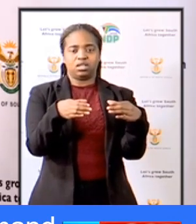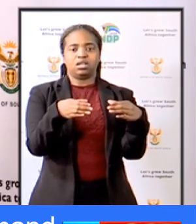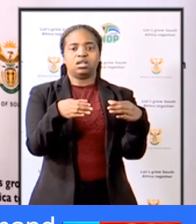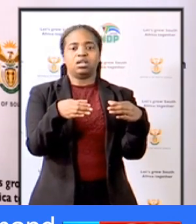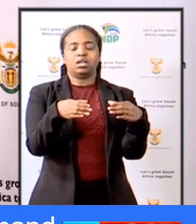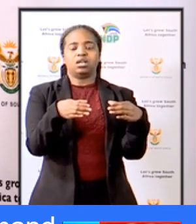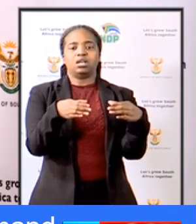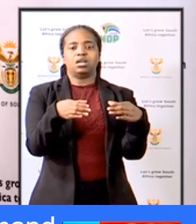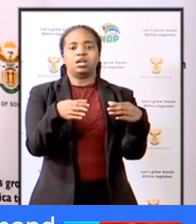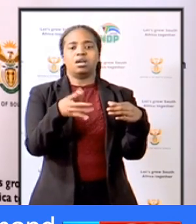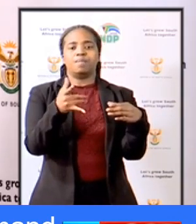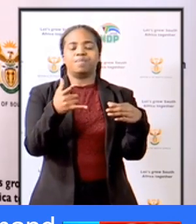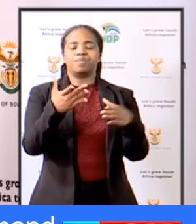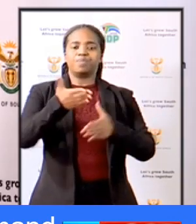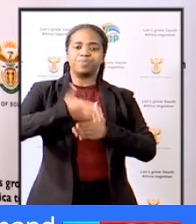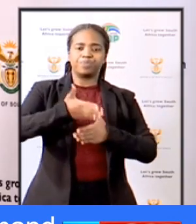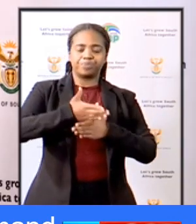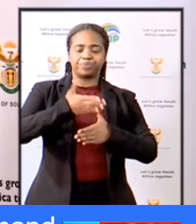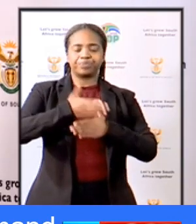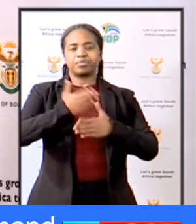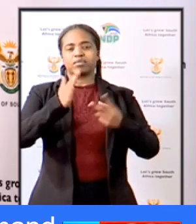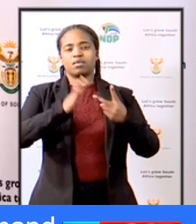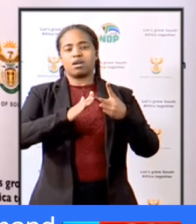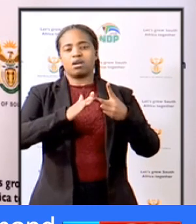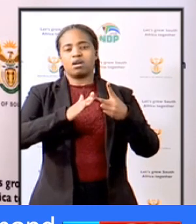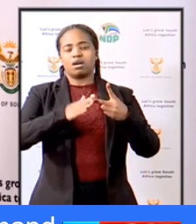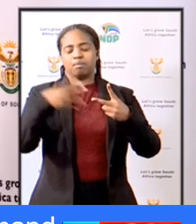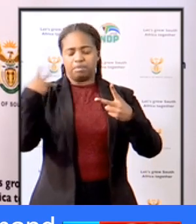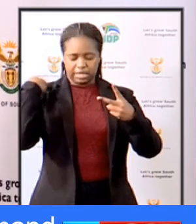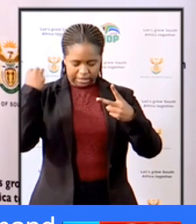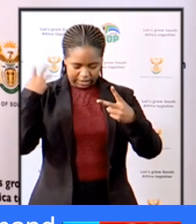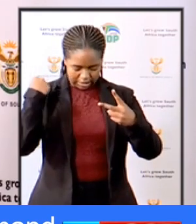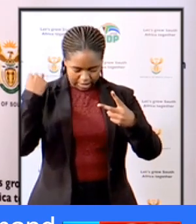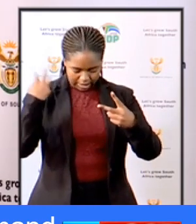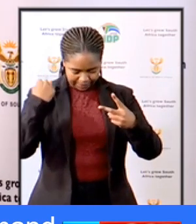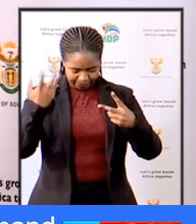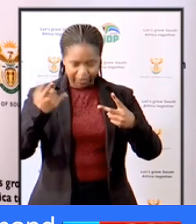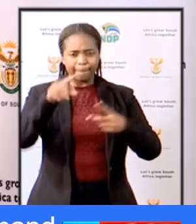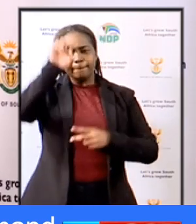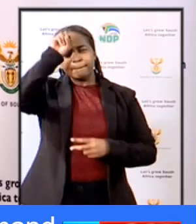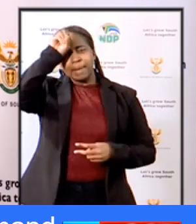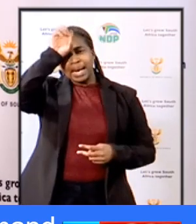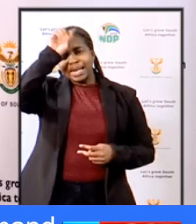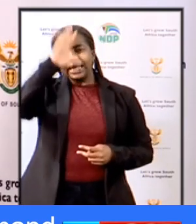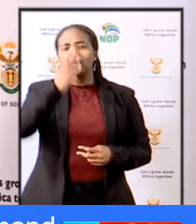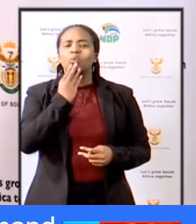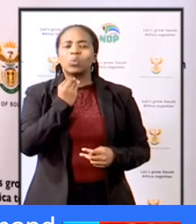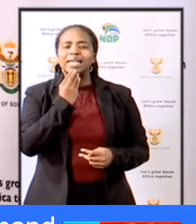of employment and labor, ministers of mining and minerals and